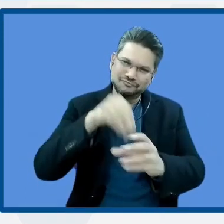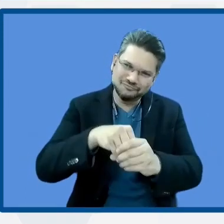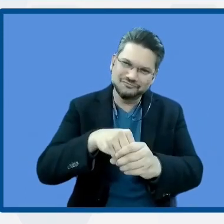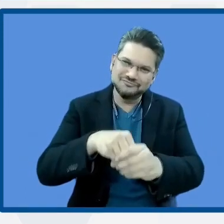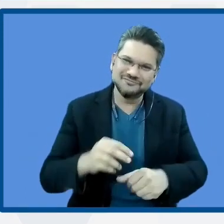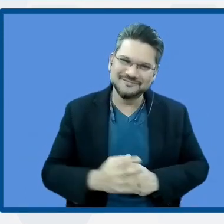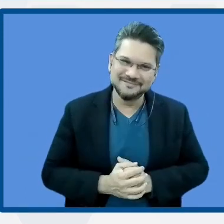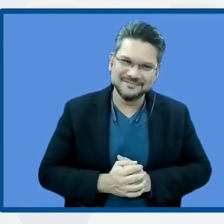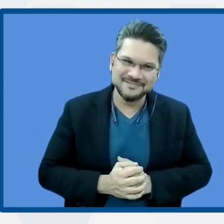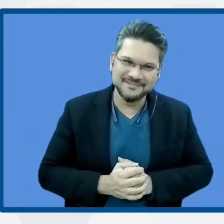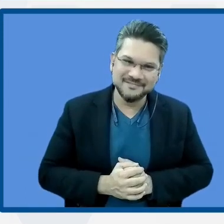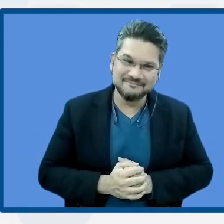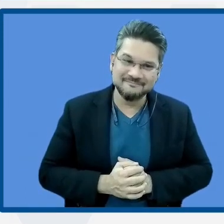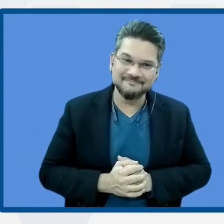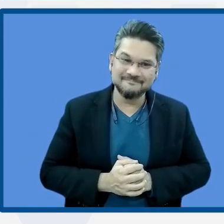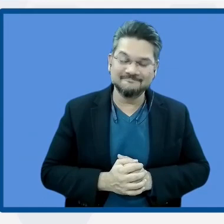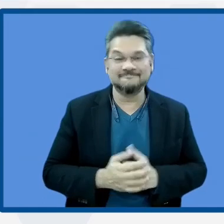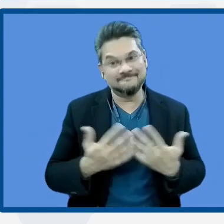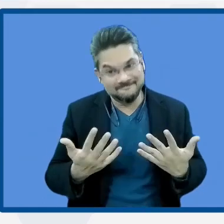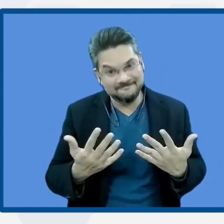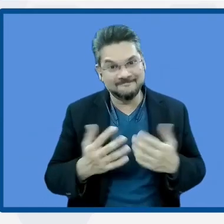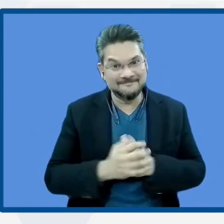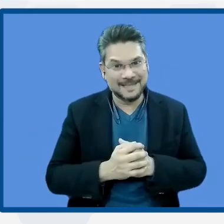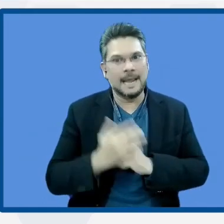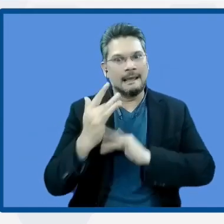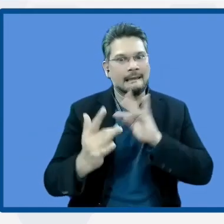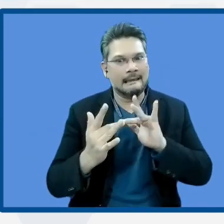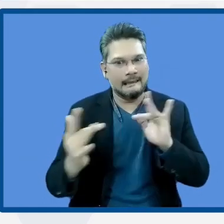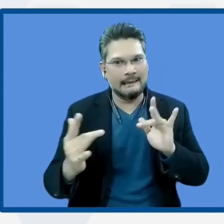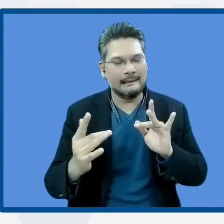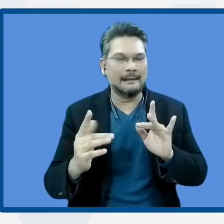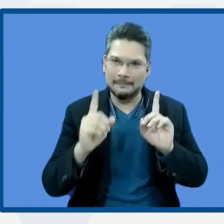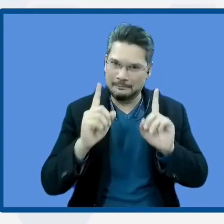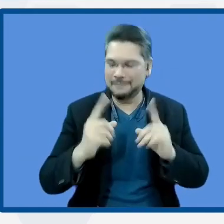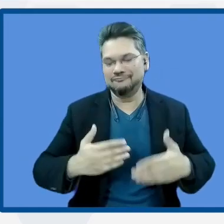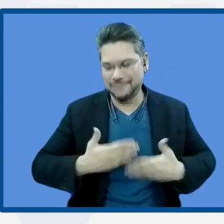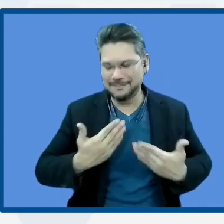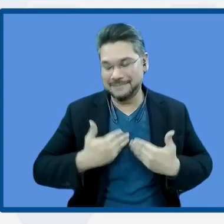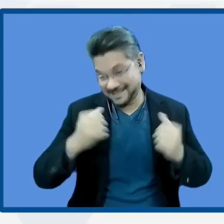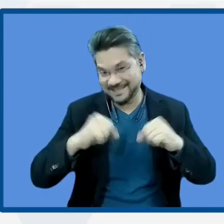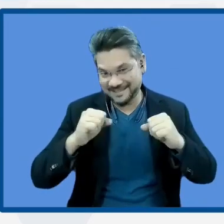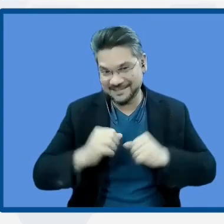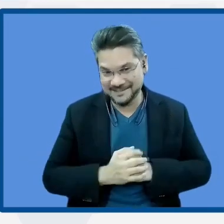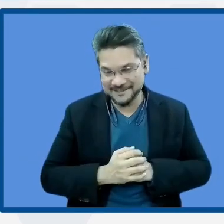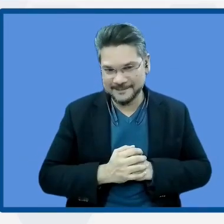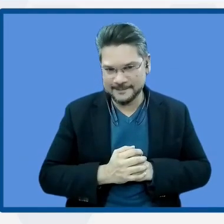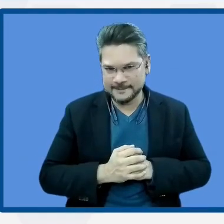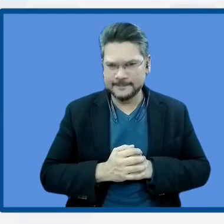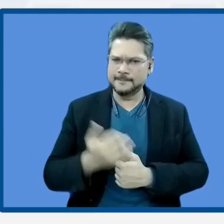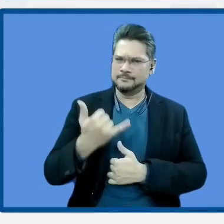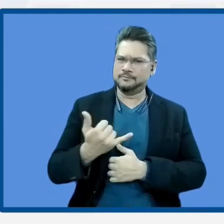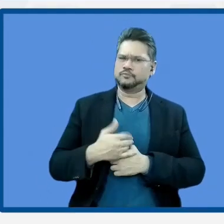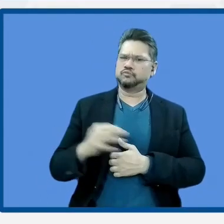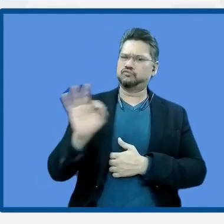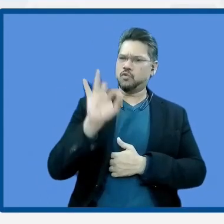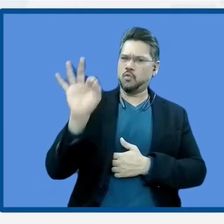even though it's in this virtual format. I think the question is not really hard